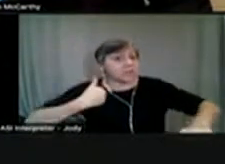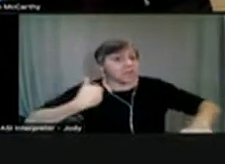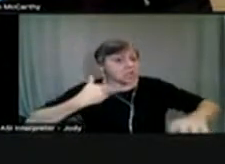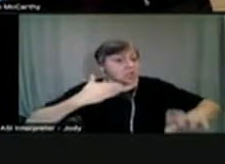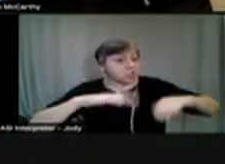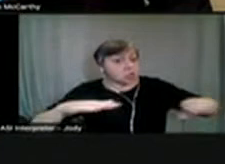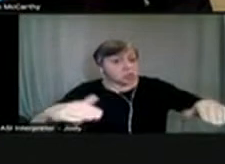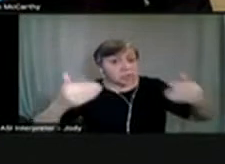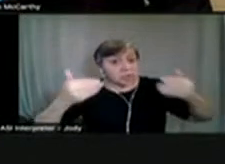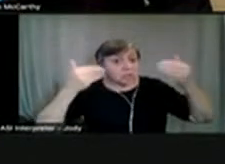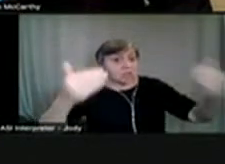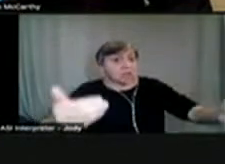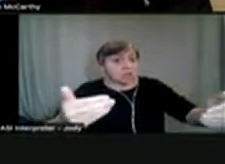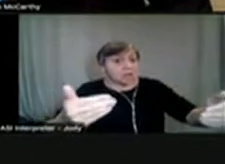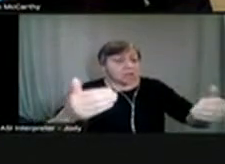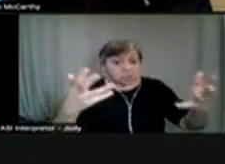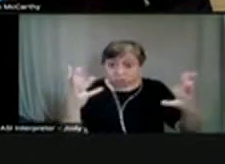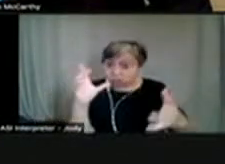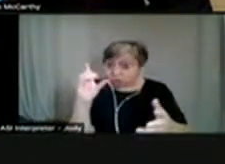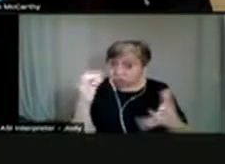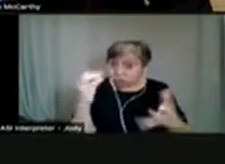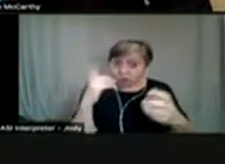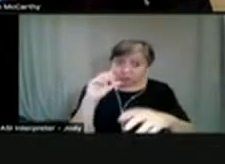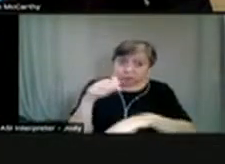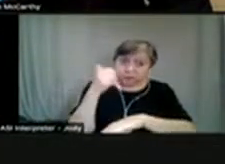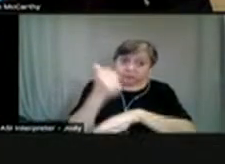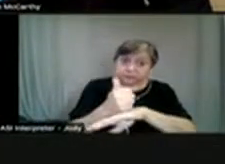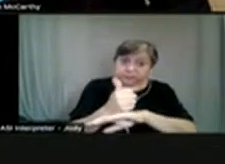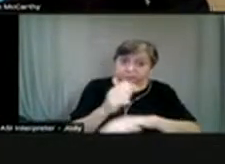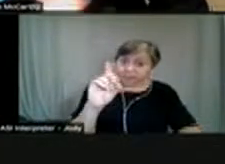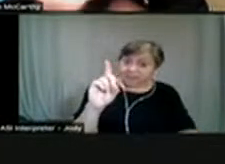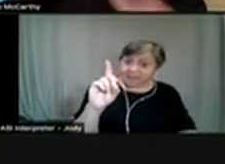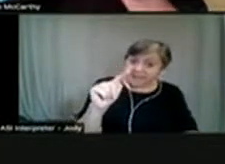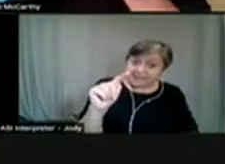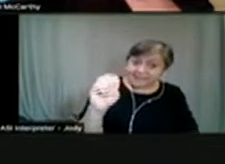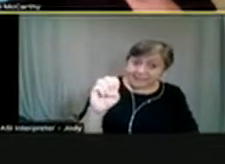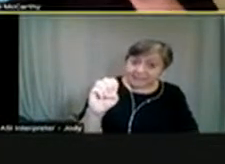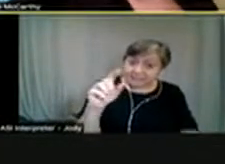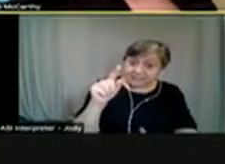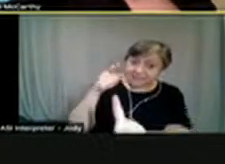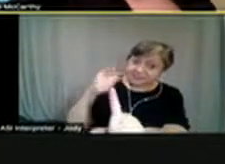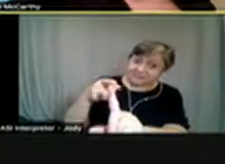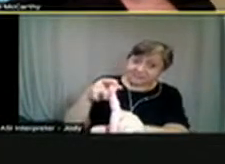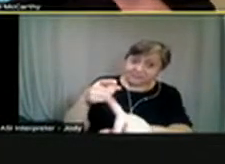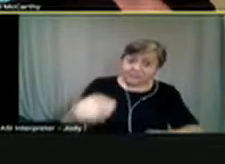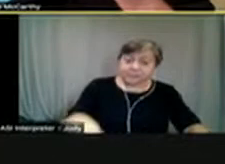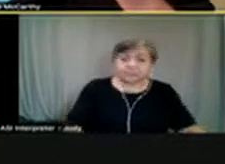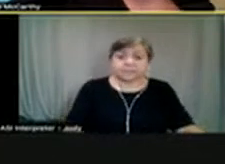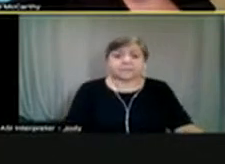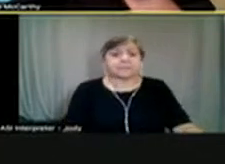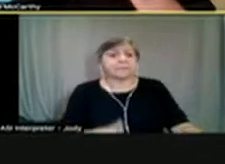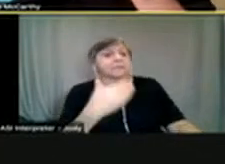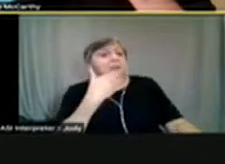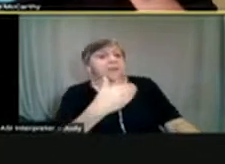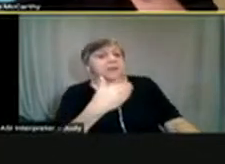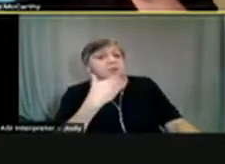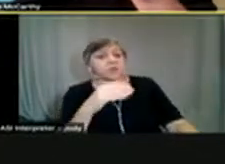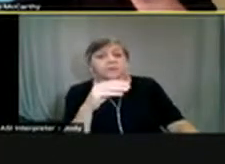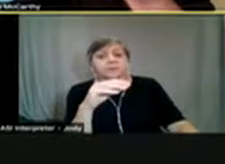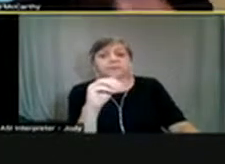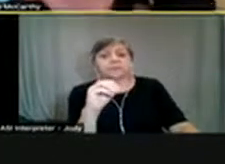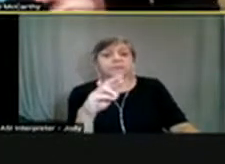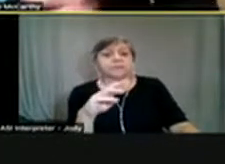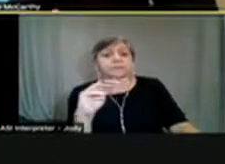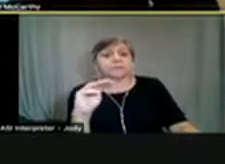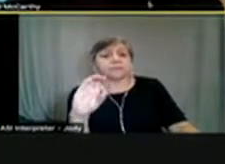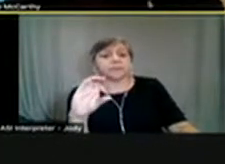population availed themselves of it. So tell me exactly what you're suggesting we do. So, no, thank you, Mr. Chair. So